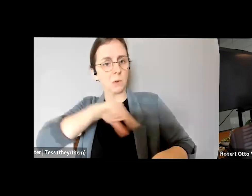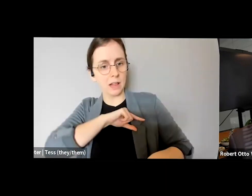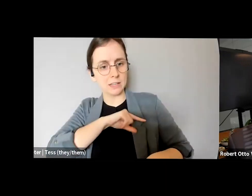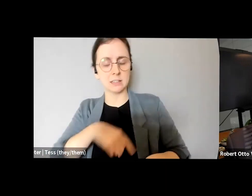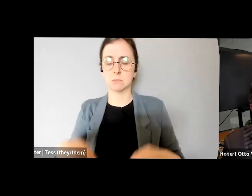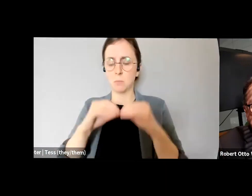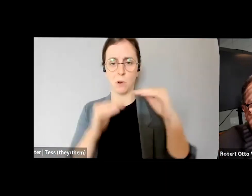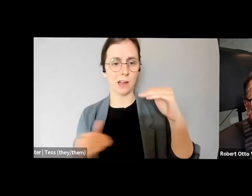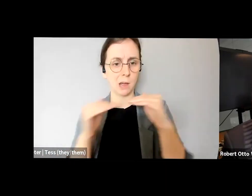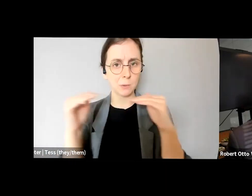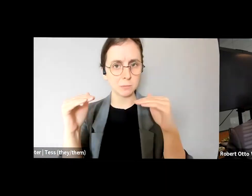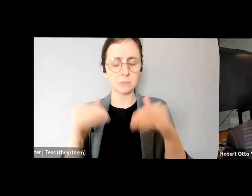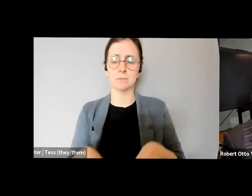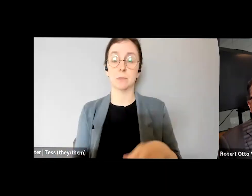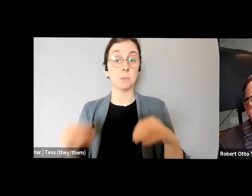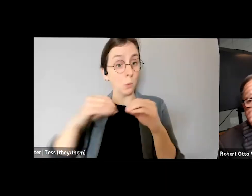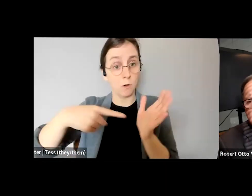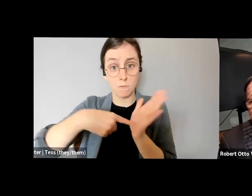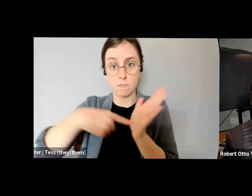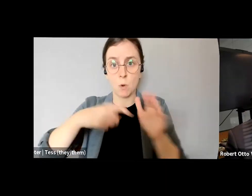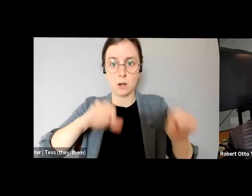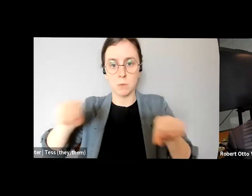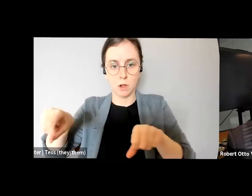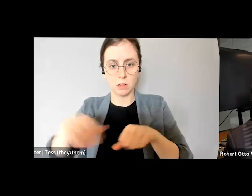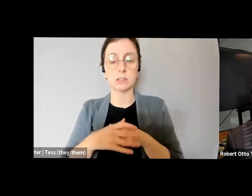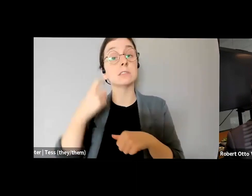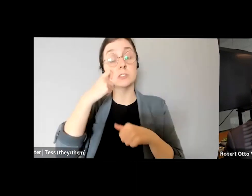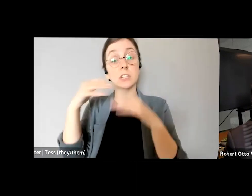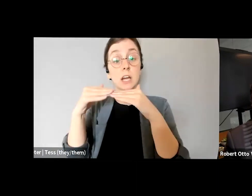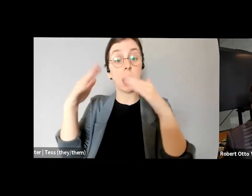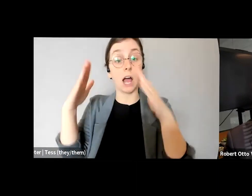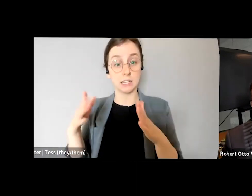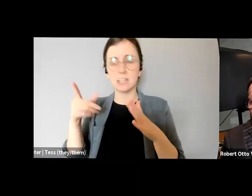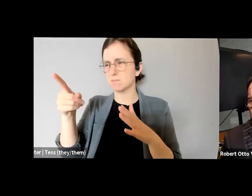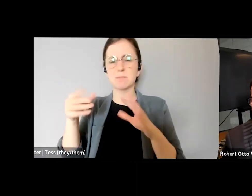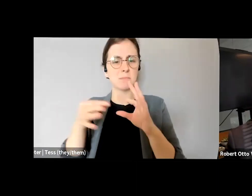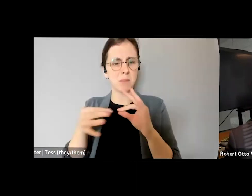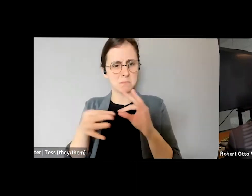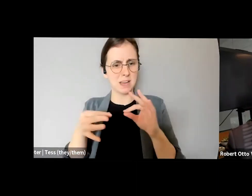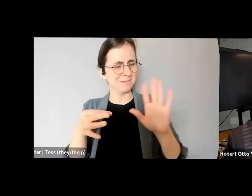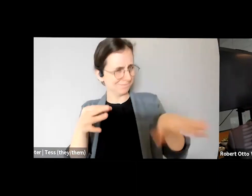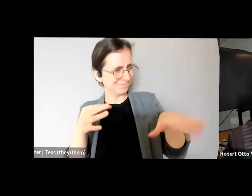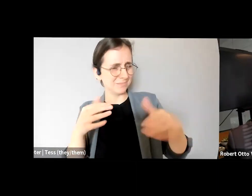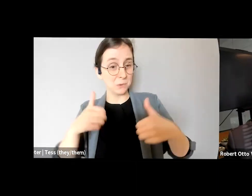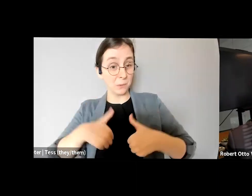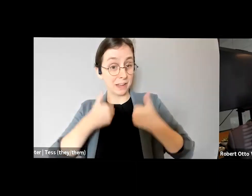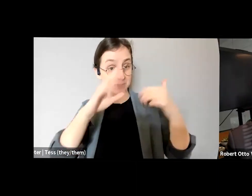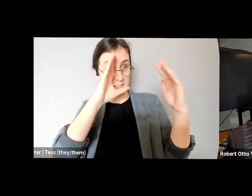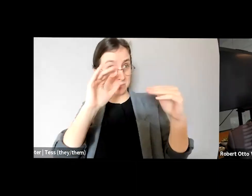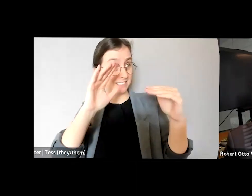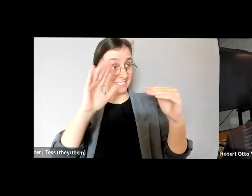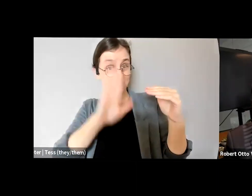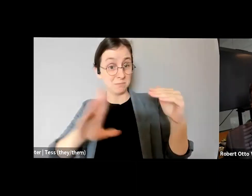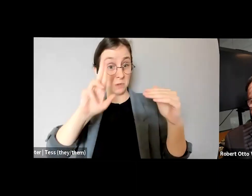I was asked recently by a colleague who made the statement, well, you know, life expectancy in the United States is